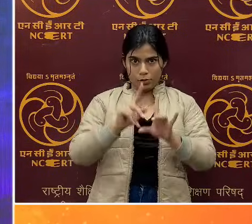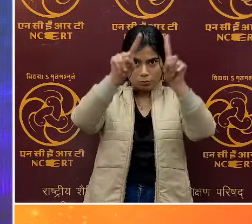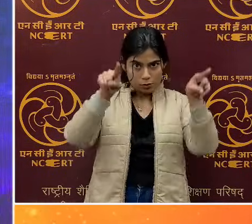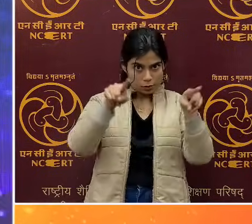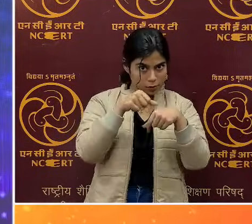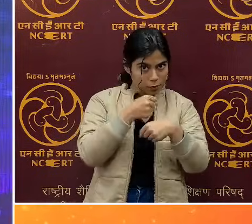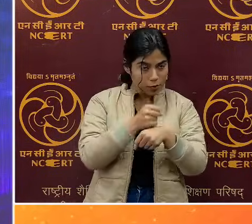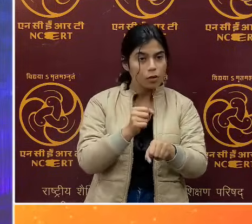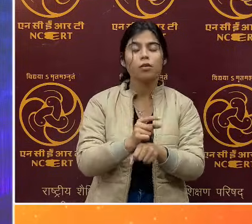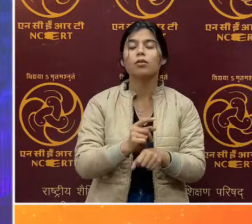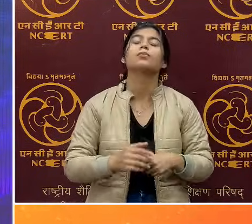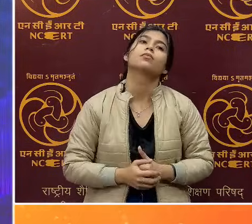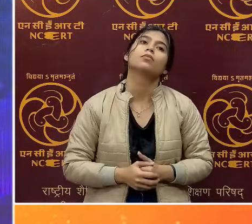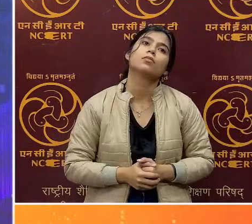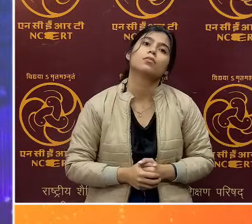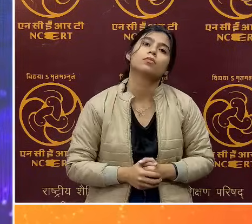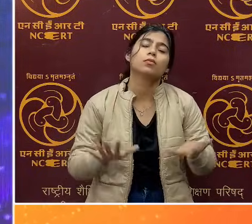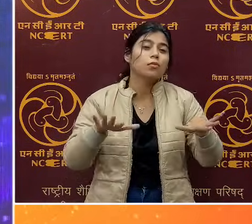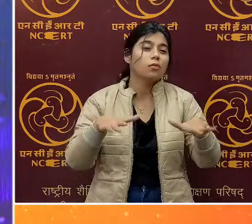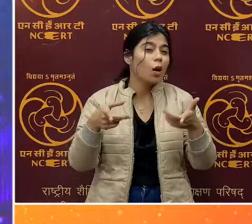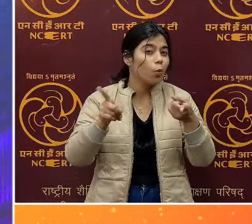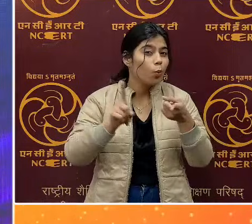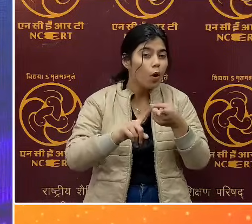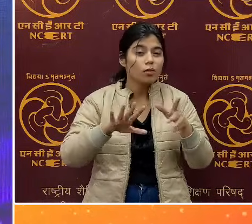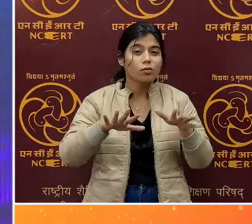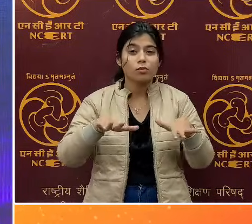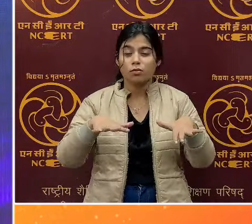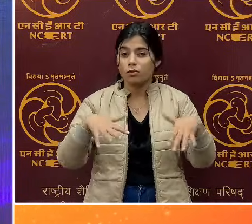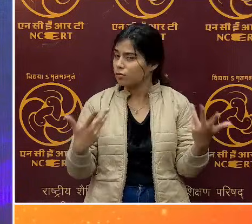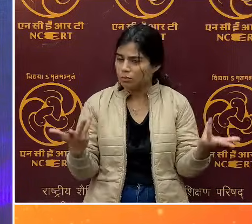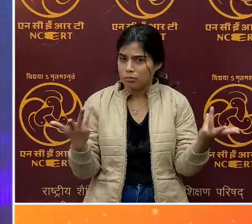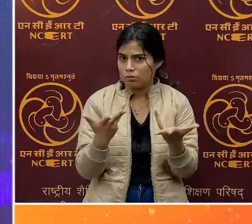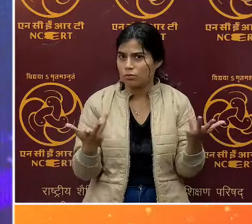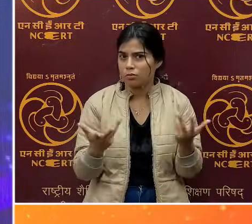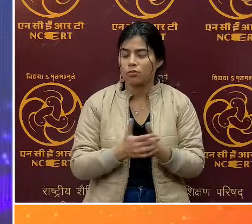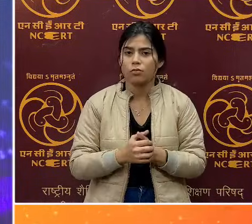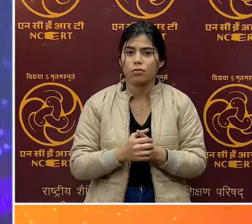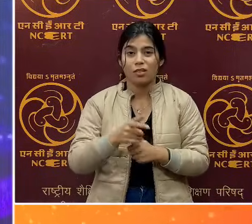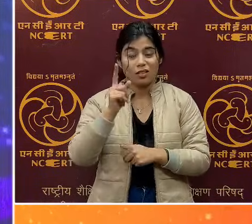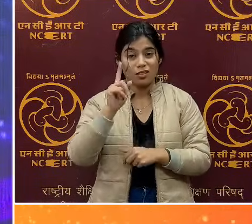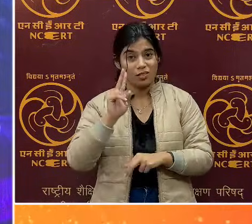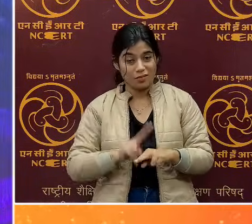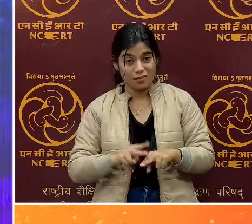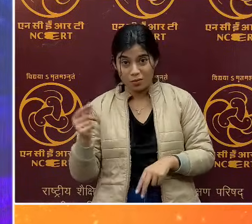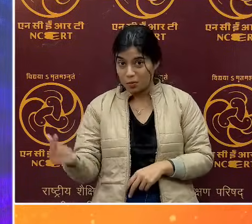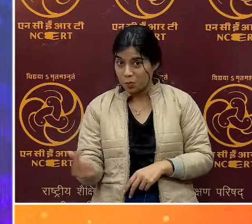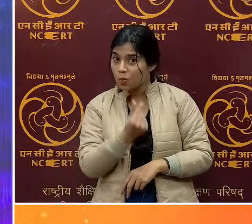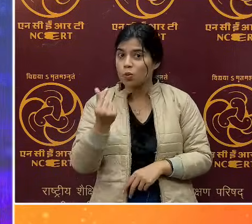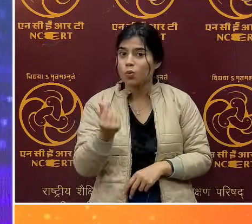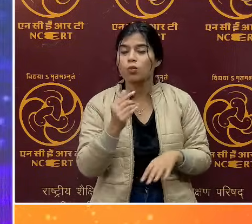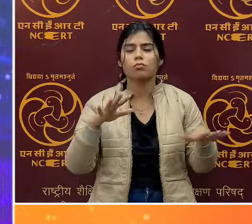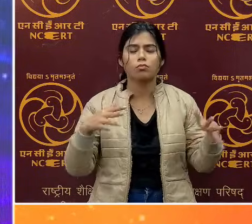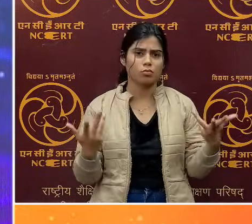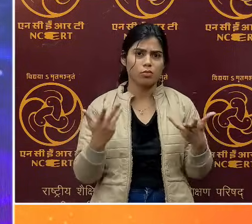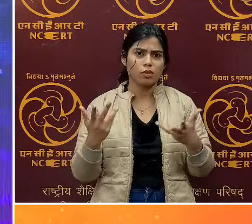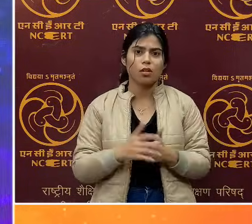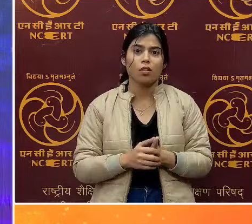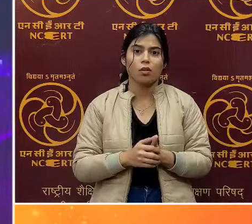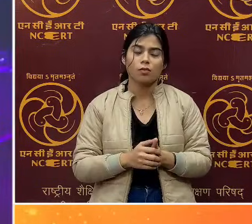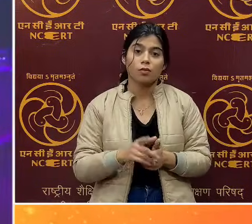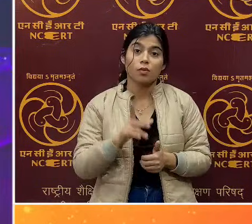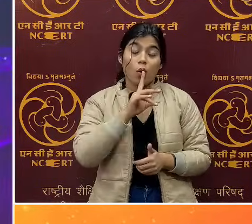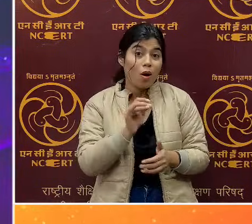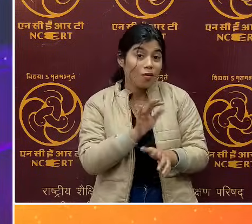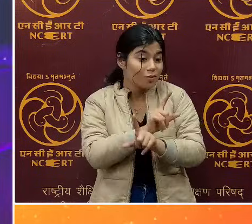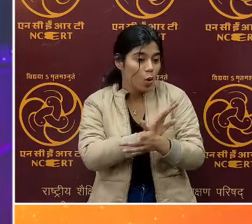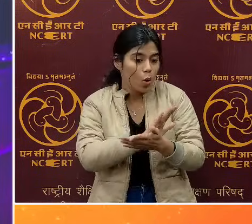after this we'll see that what happens. Are there any uses to it? Of course, yes. The Yes. real applications. The which